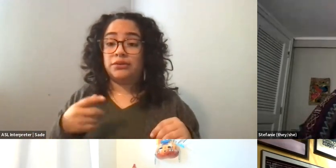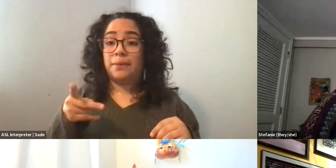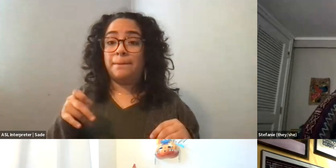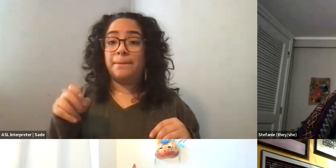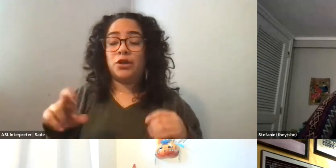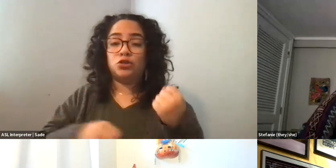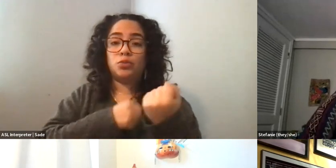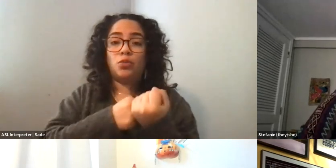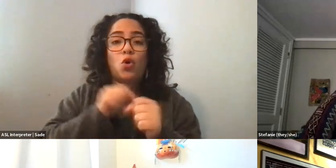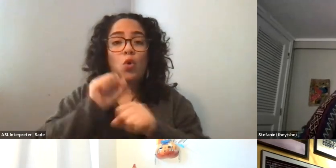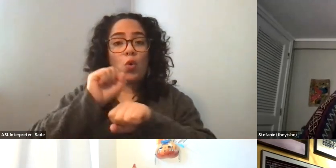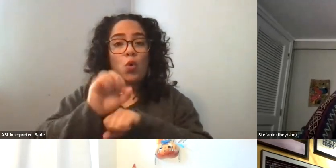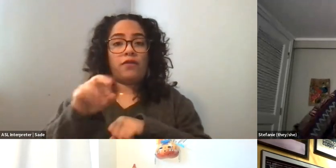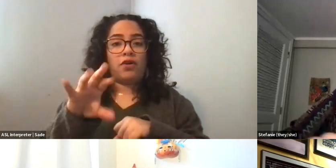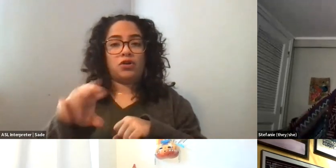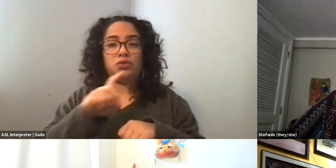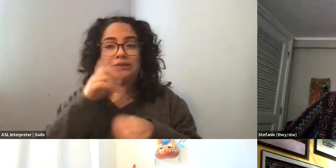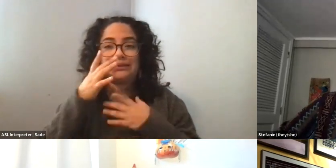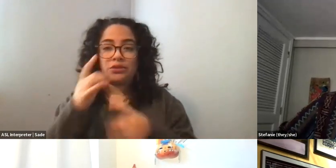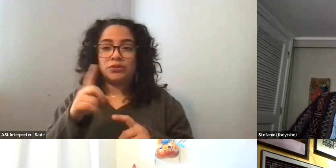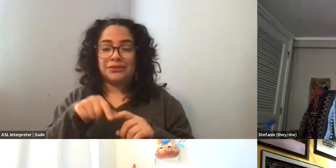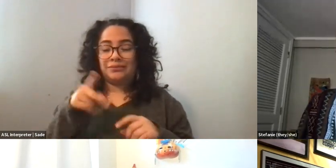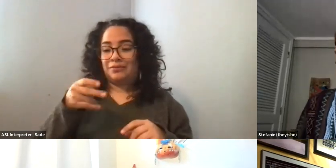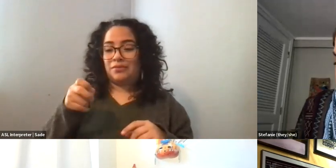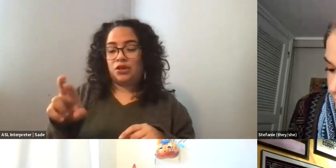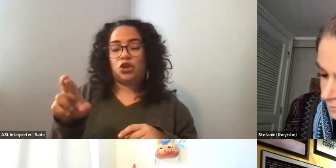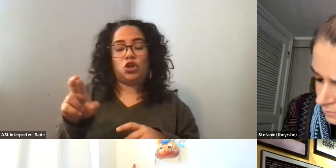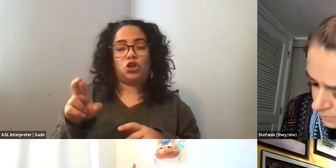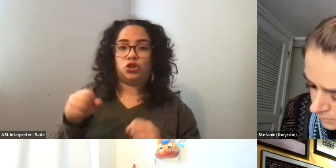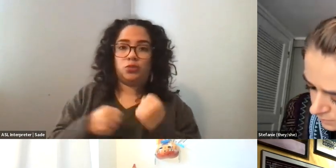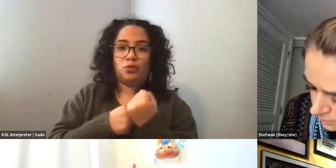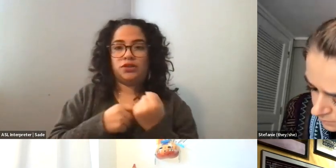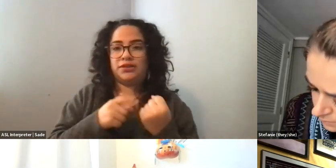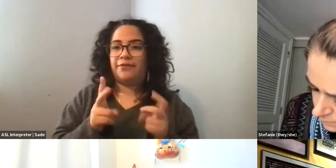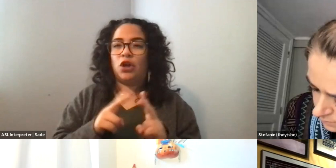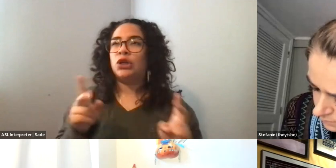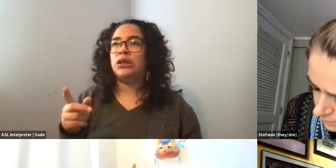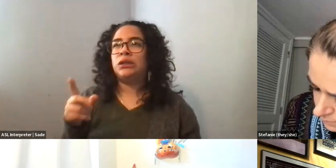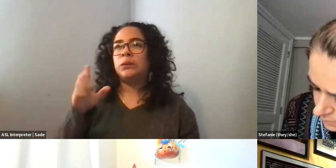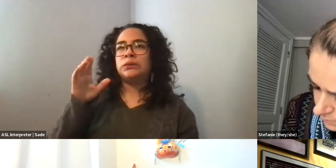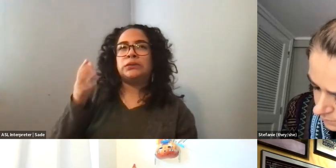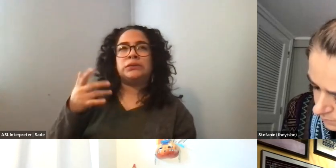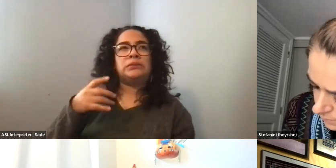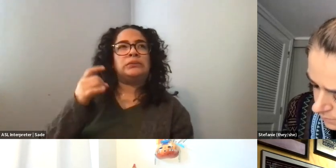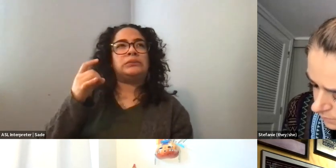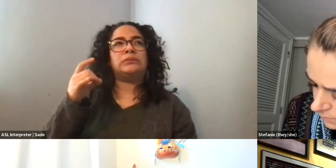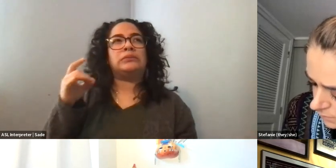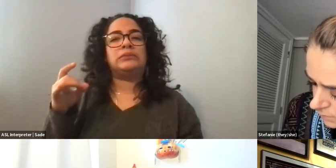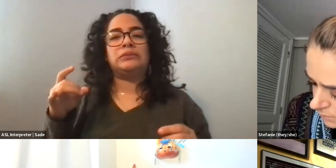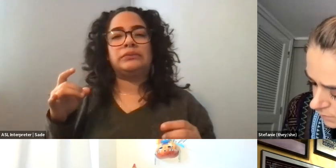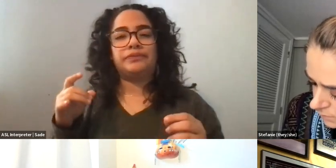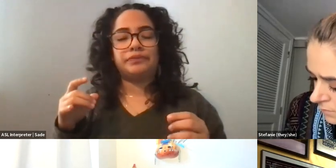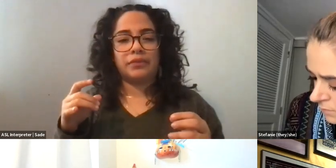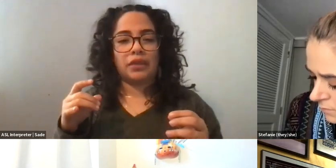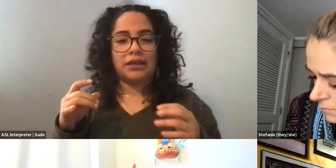workforce, which is interesting to me because peer support is such a restorative idea that is an indigenous idea, right? In